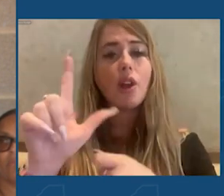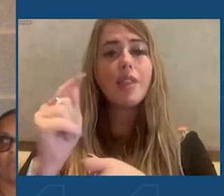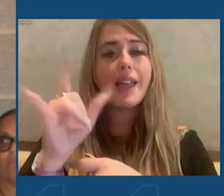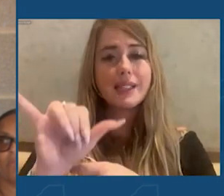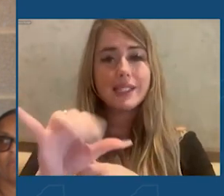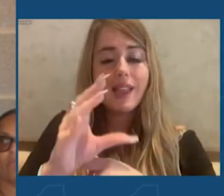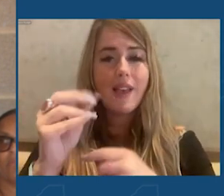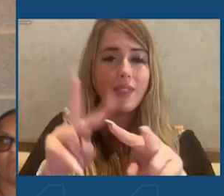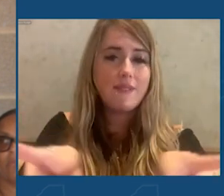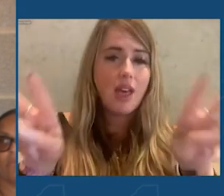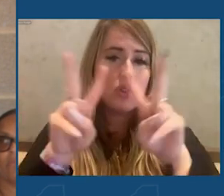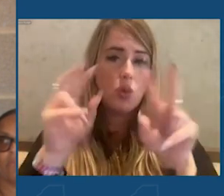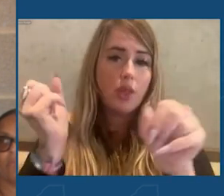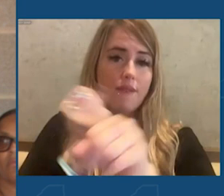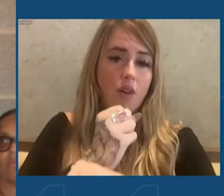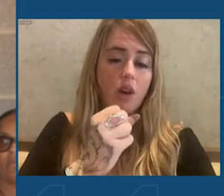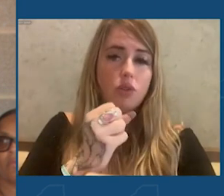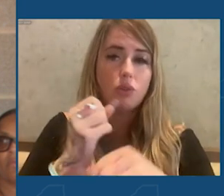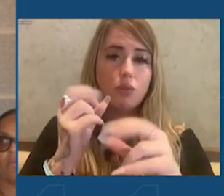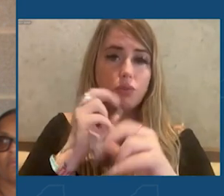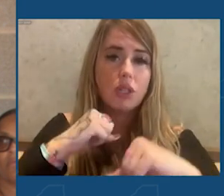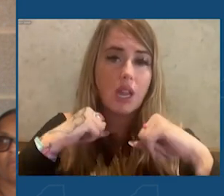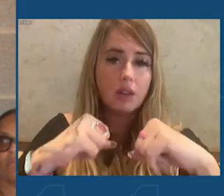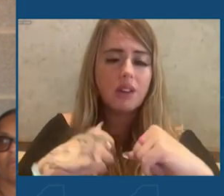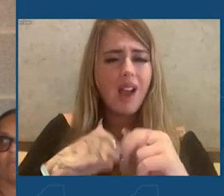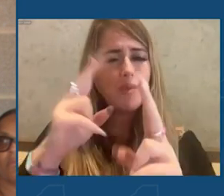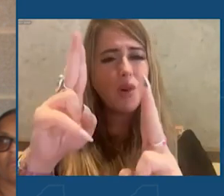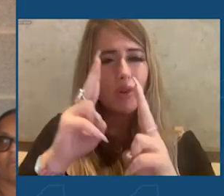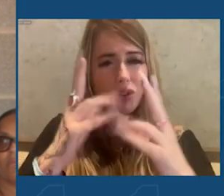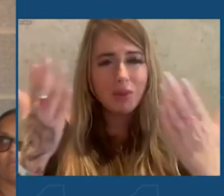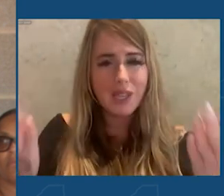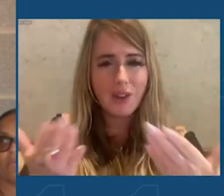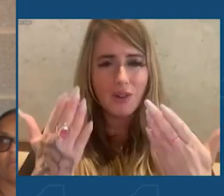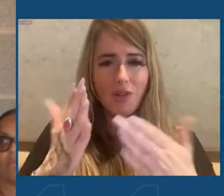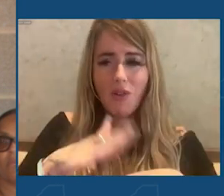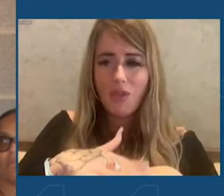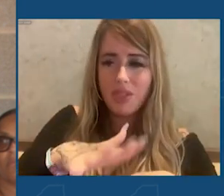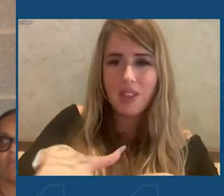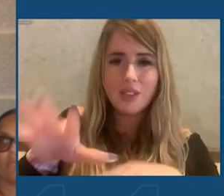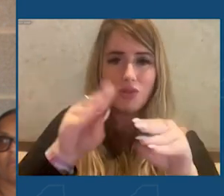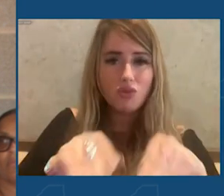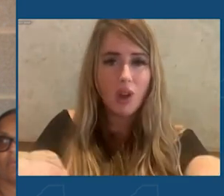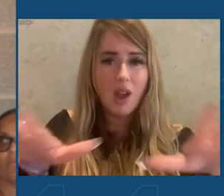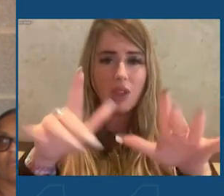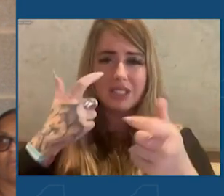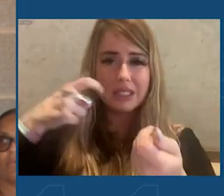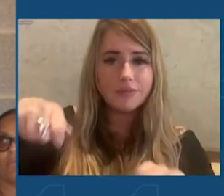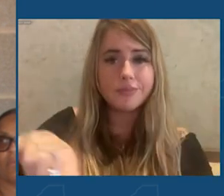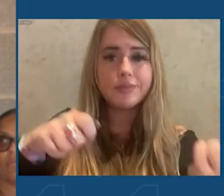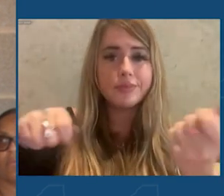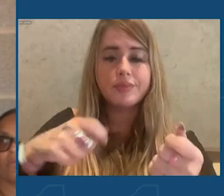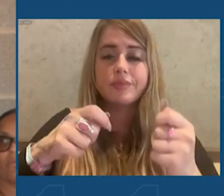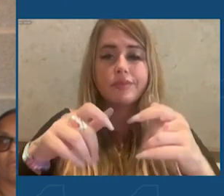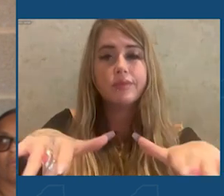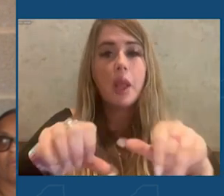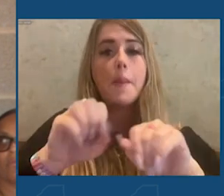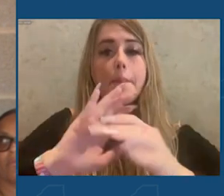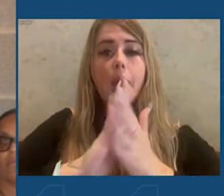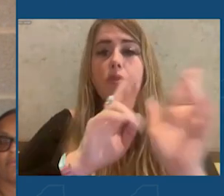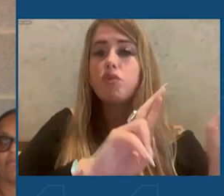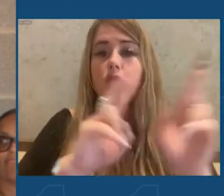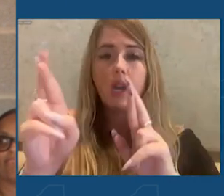protect. I'm honored to be standing here on this hallowed ground that was officially designated as New York's first